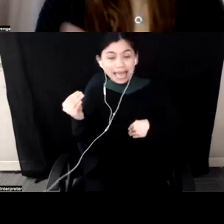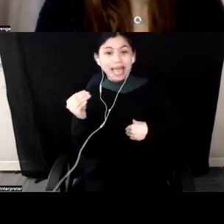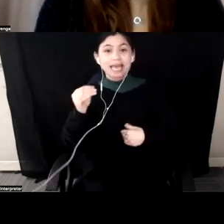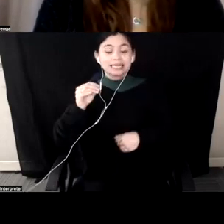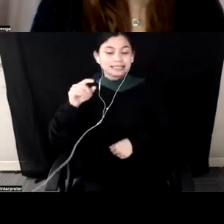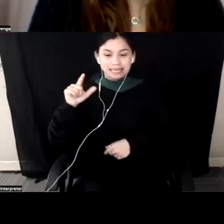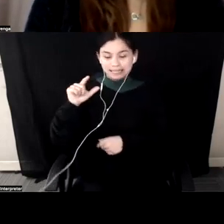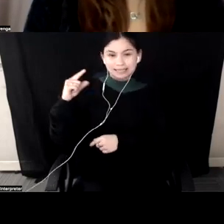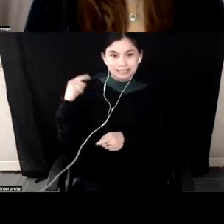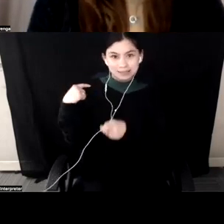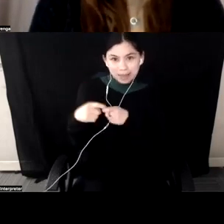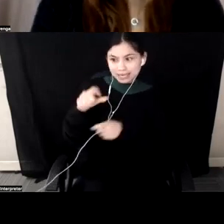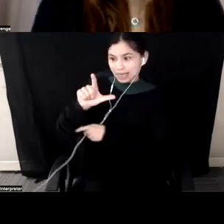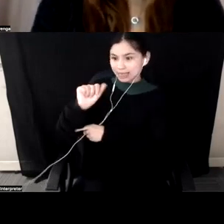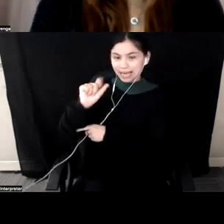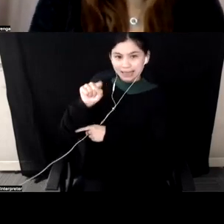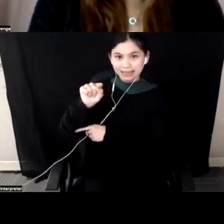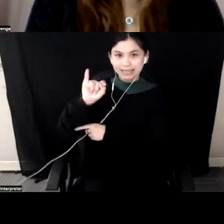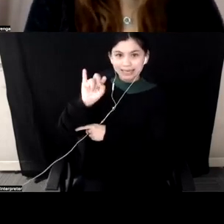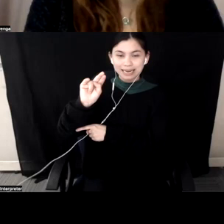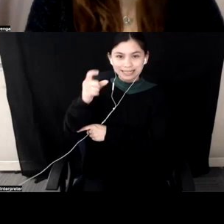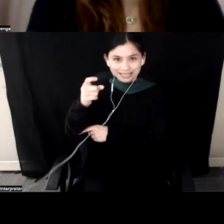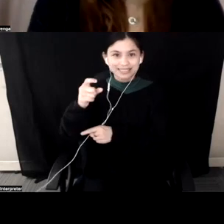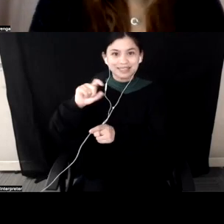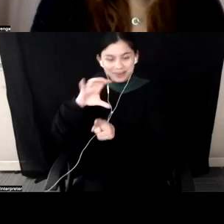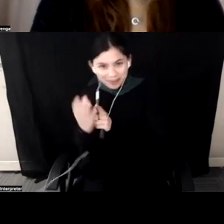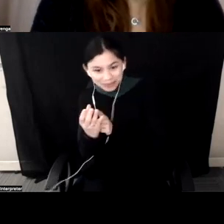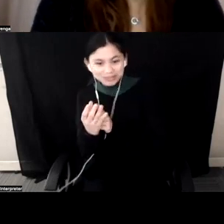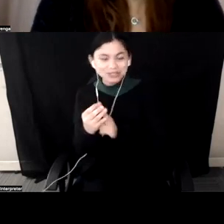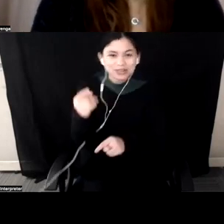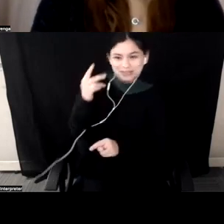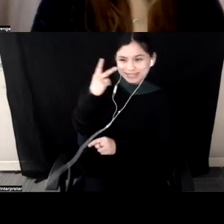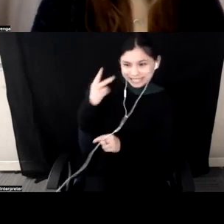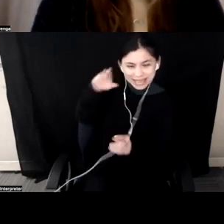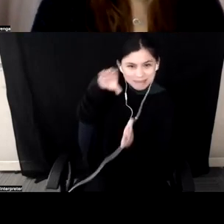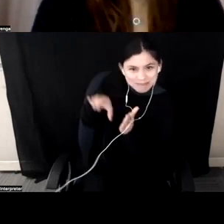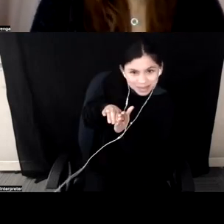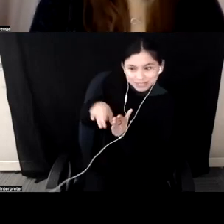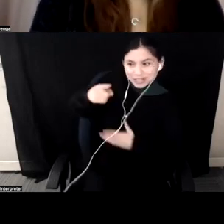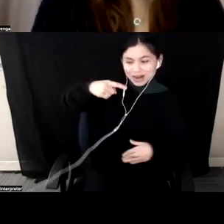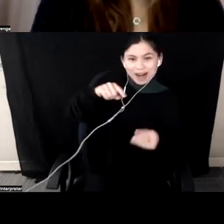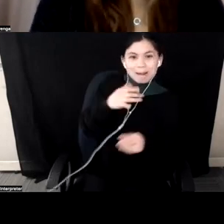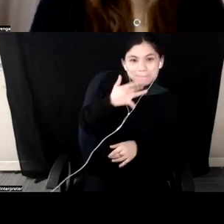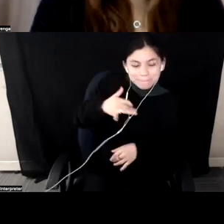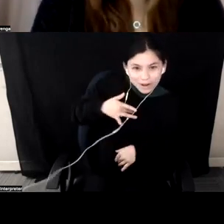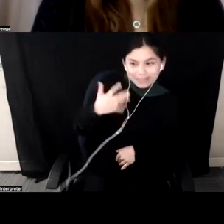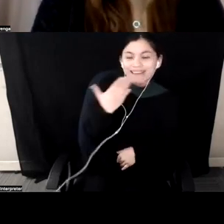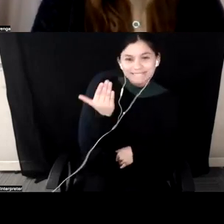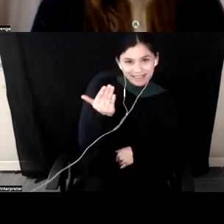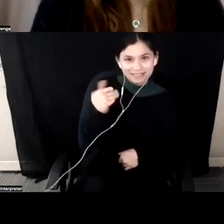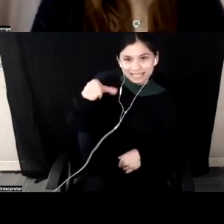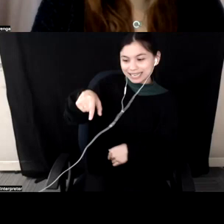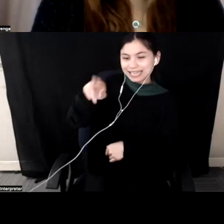holidays, as you can see the picture there with the quinceañera, and then we just added some Jewish elements during